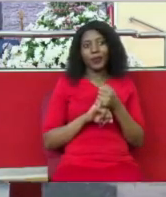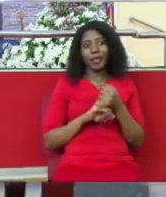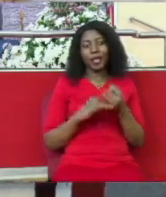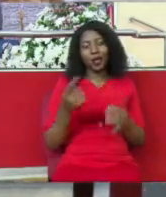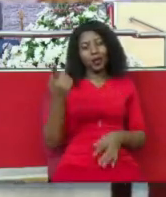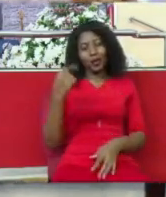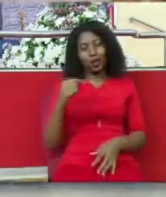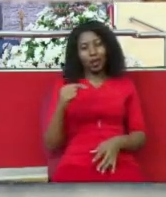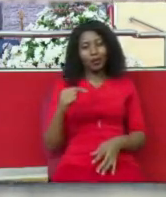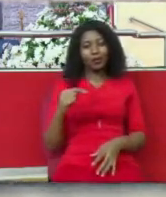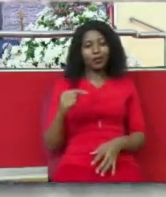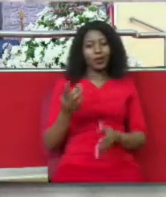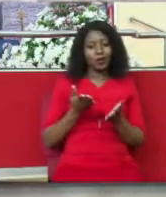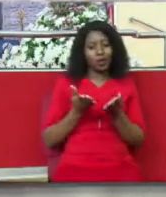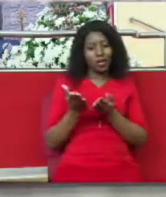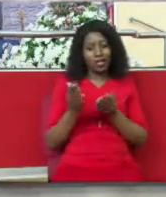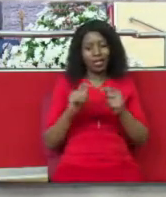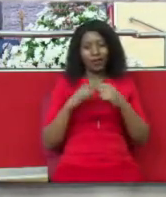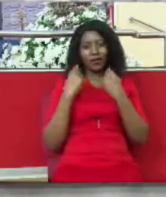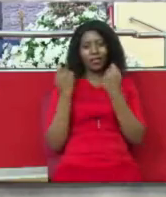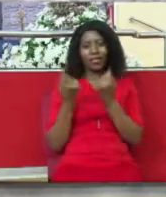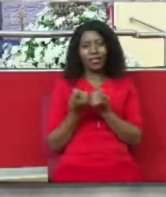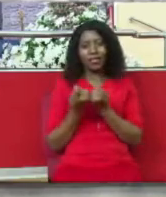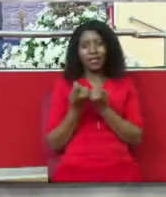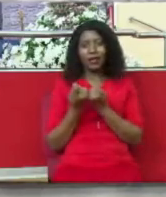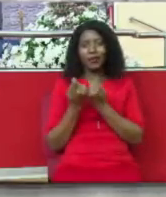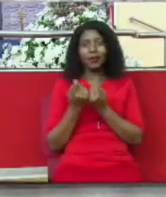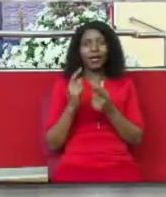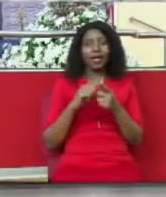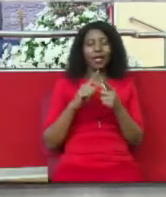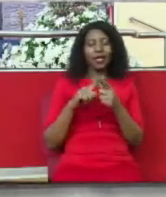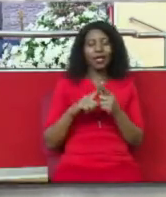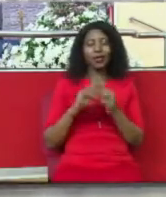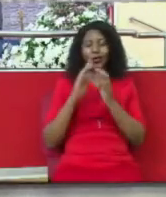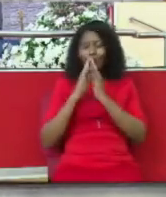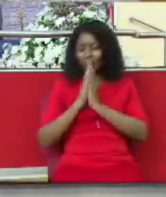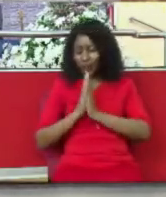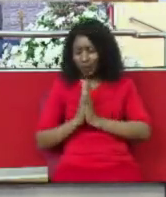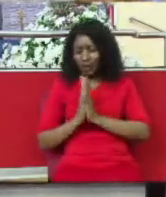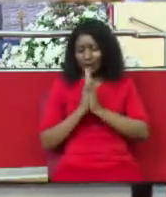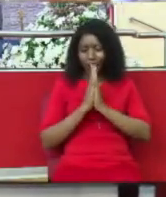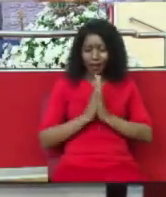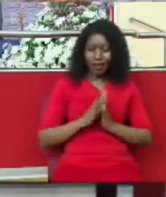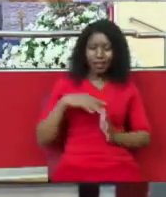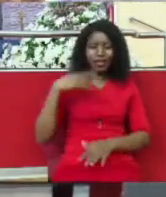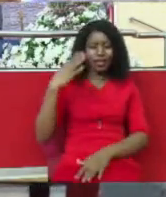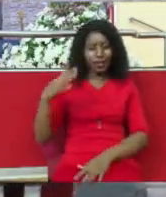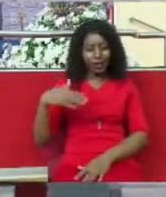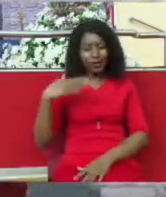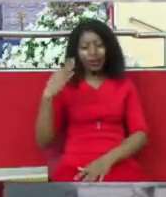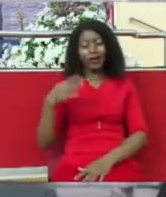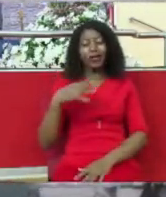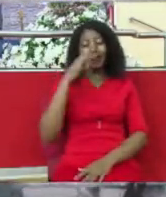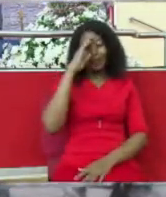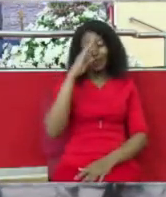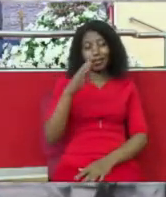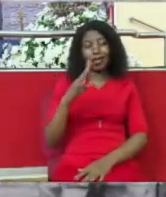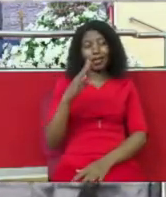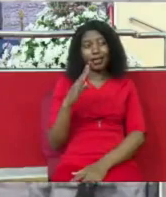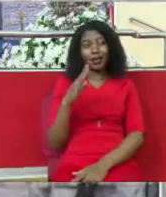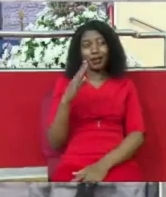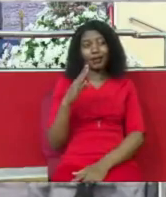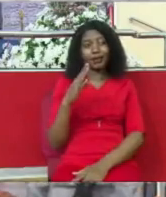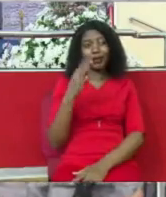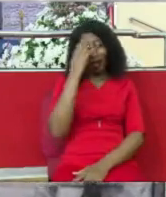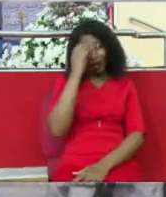ministry team members and you're being prayed for Sunday in, Sunday out. Unakuja hapa kuombewa na wahudumu kila Jumapili, kila Jumapili.